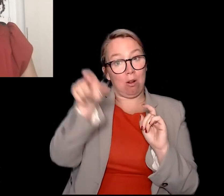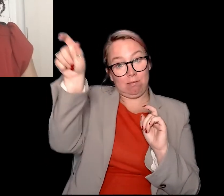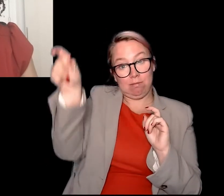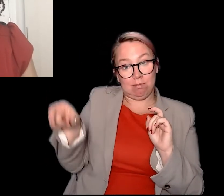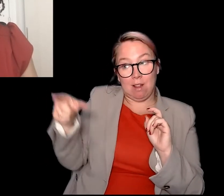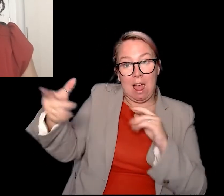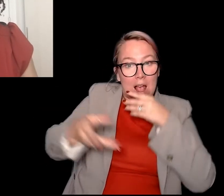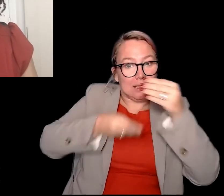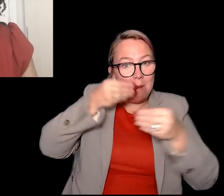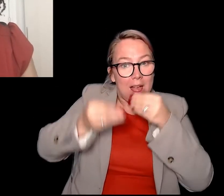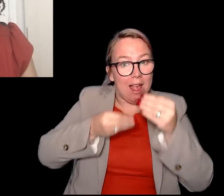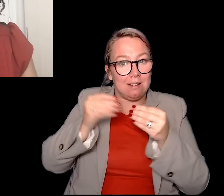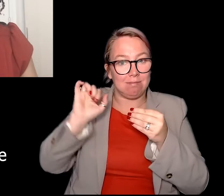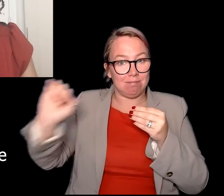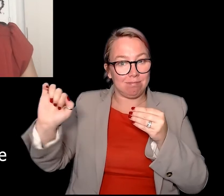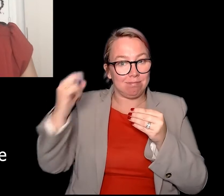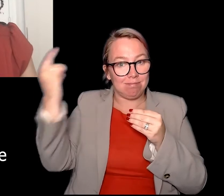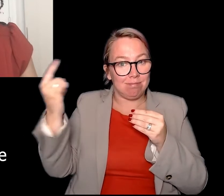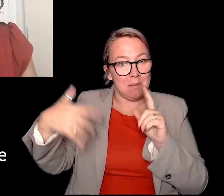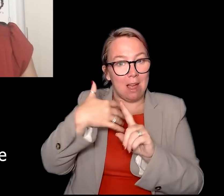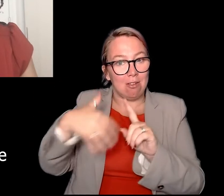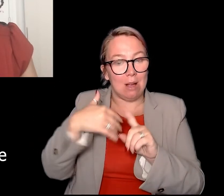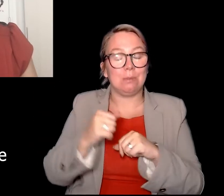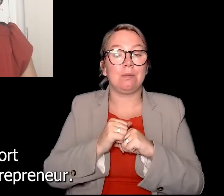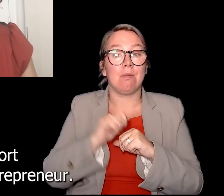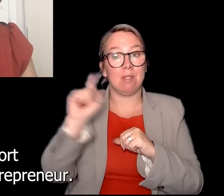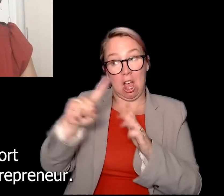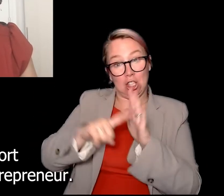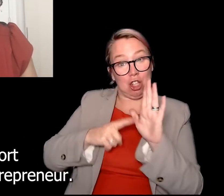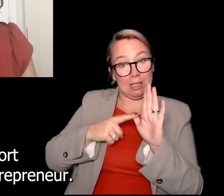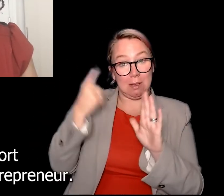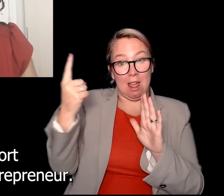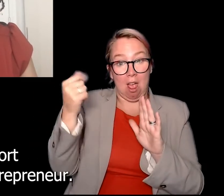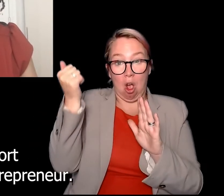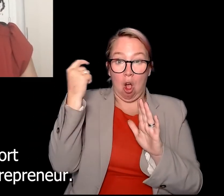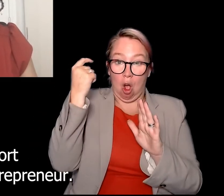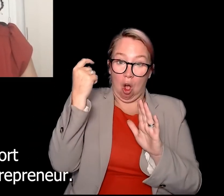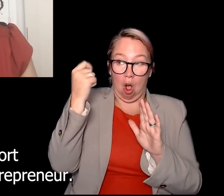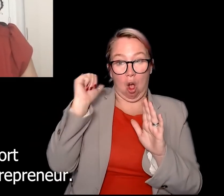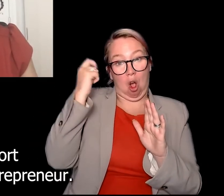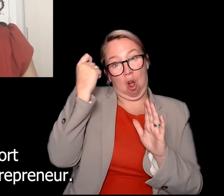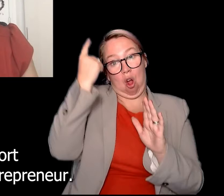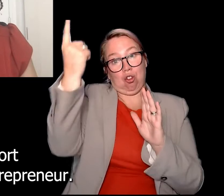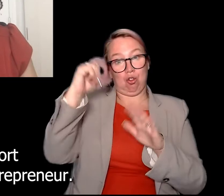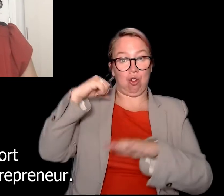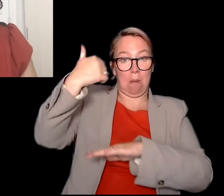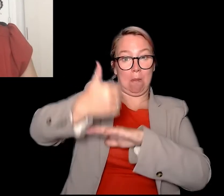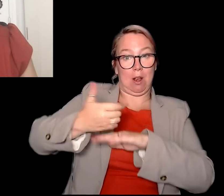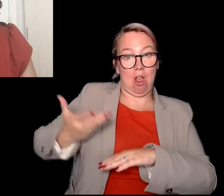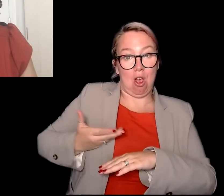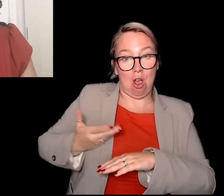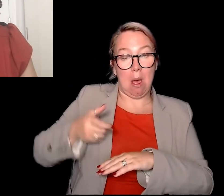But we do have someone on the call who can do a lot more than that. So if I give the really short introduction, Jasmine is an